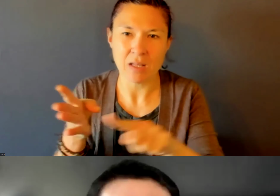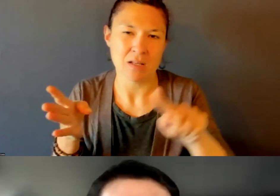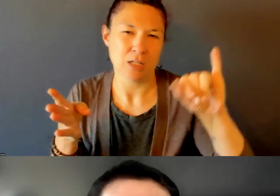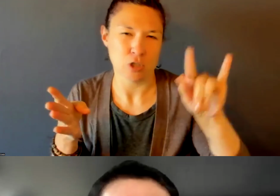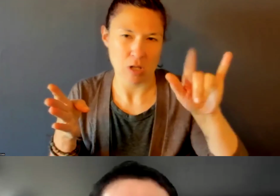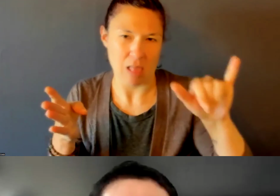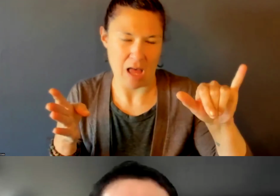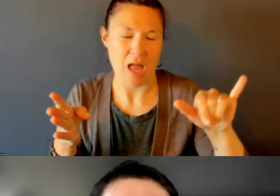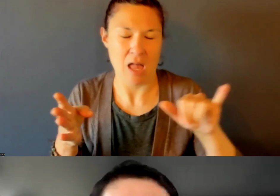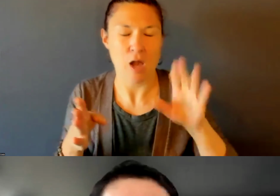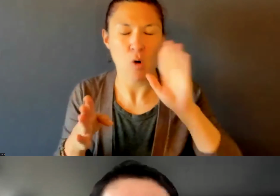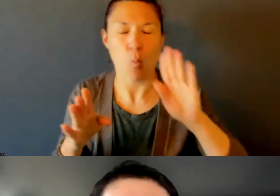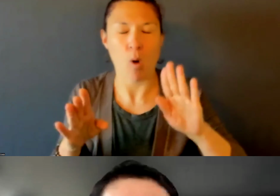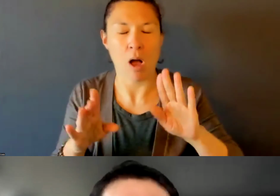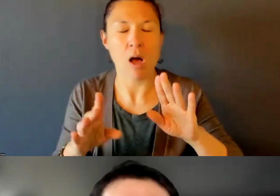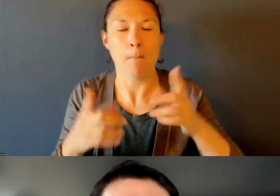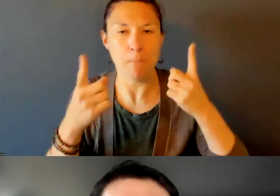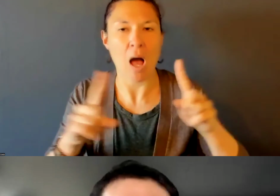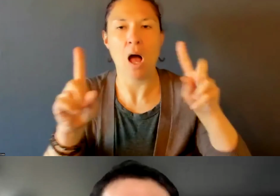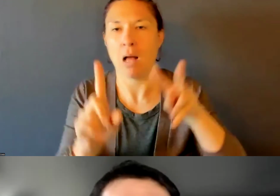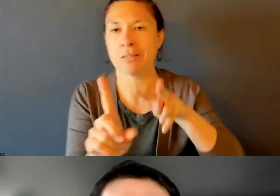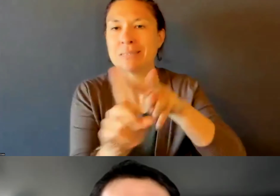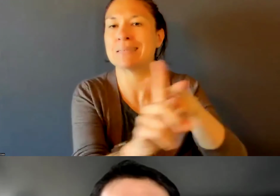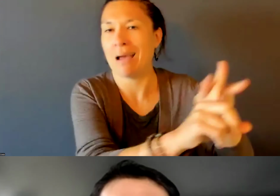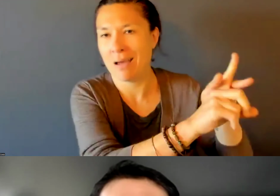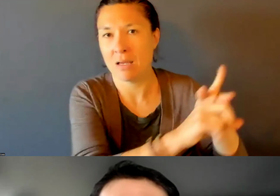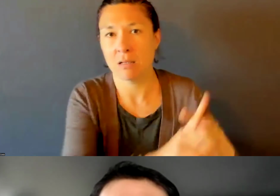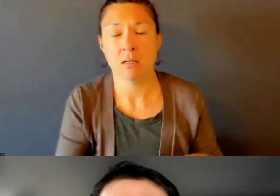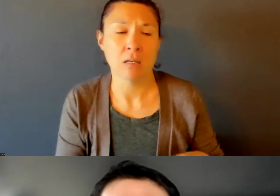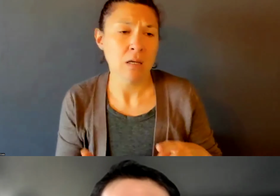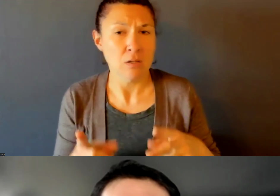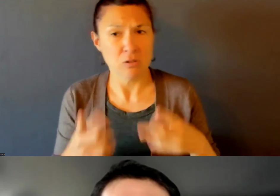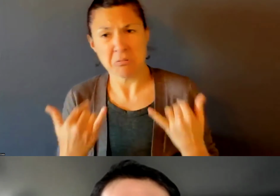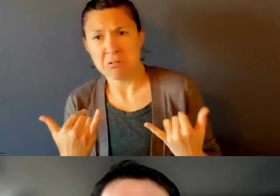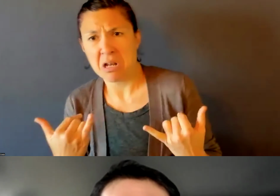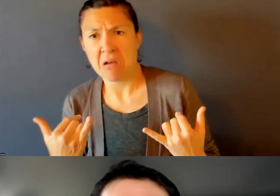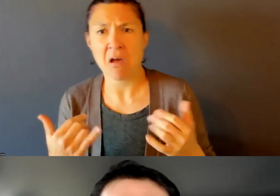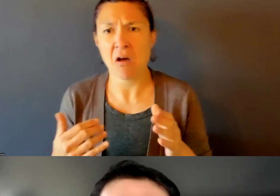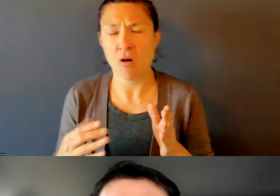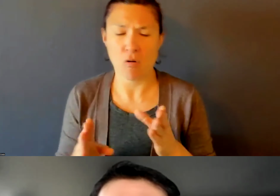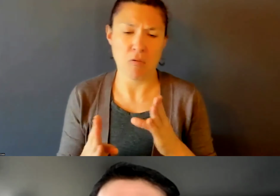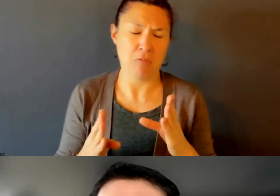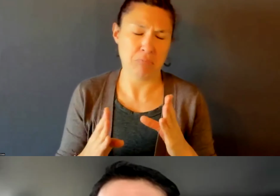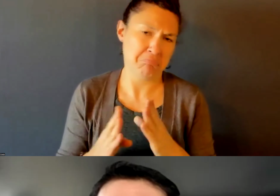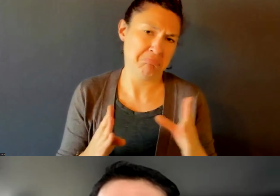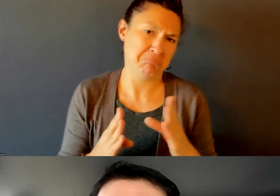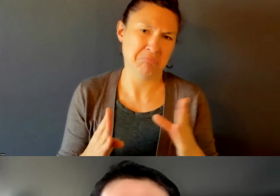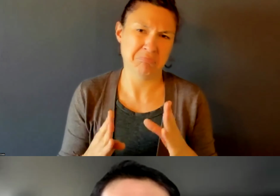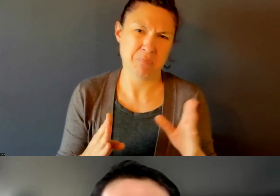abstract assignments. So between now and then, you have some time to re-review these materials that